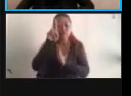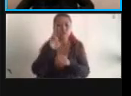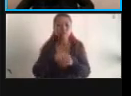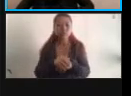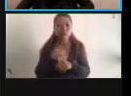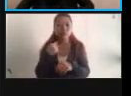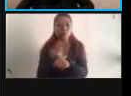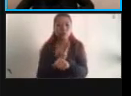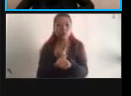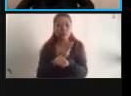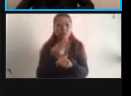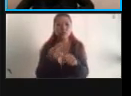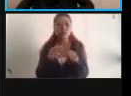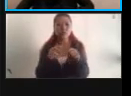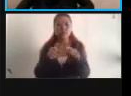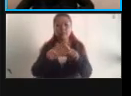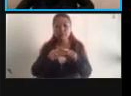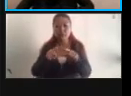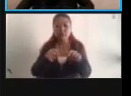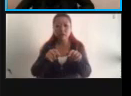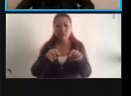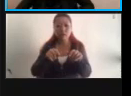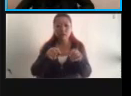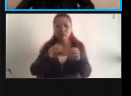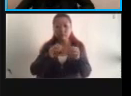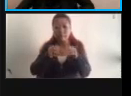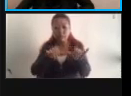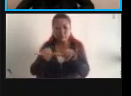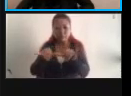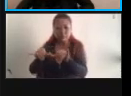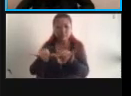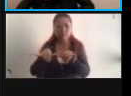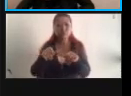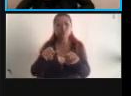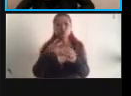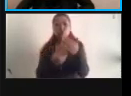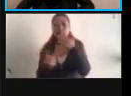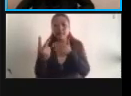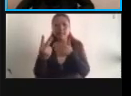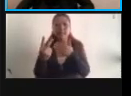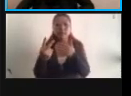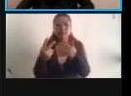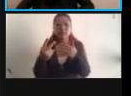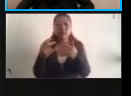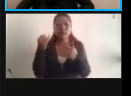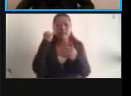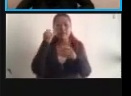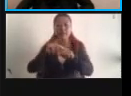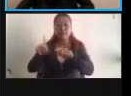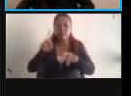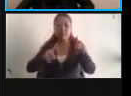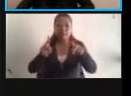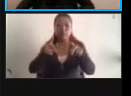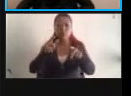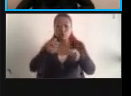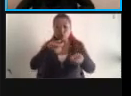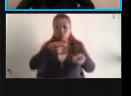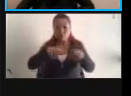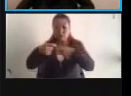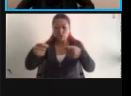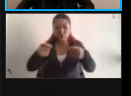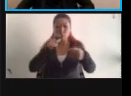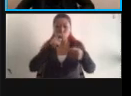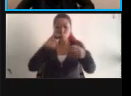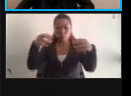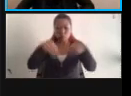modeling parameterized on analog data to predict how well different combinations of people work together over time. Importantly, we